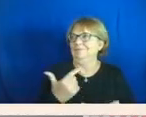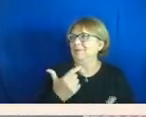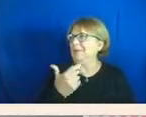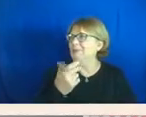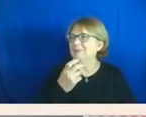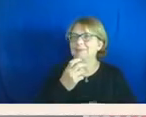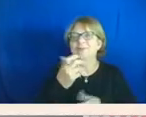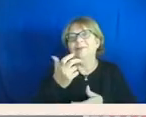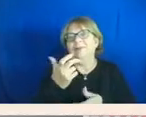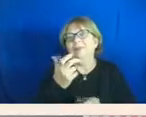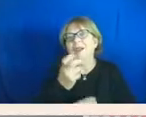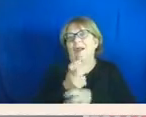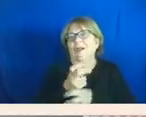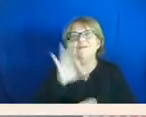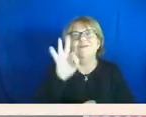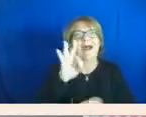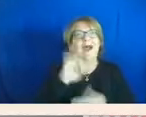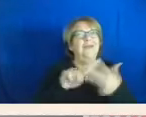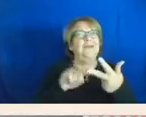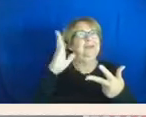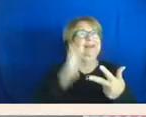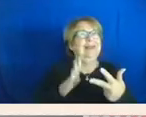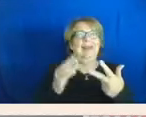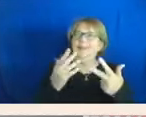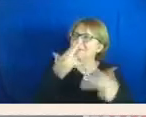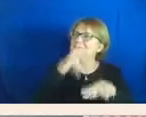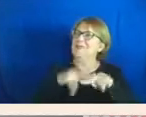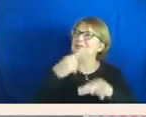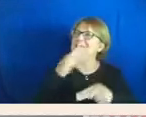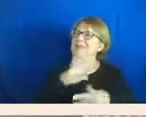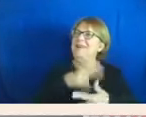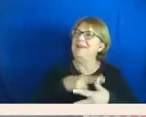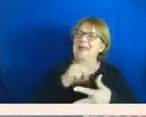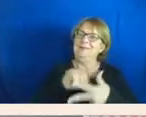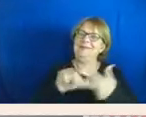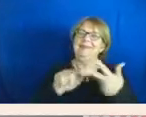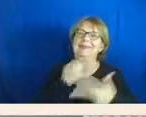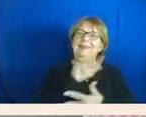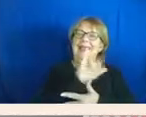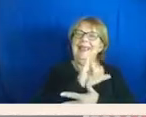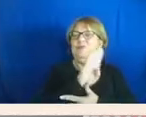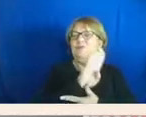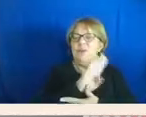Yeah. So I'm just going to say right now, I'd like to thank Nancy Buteau,